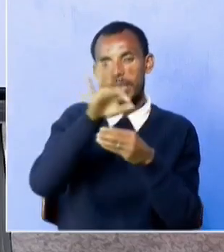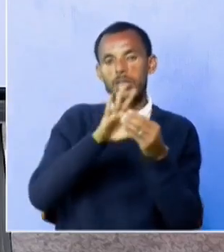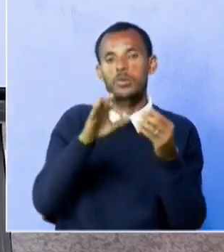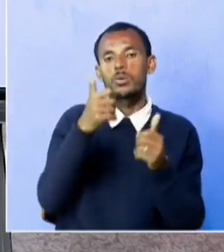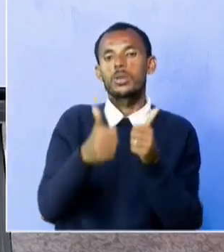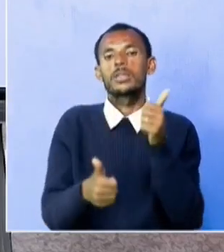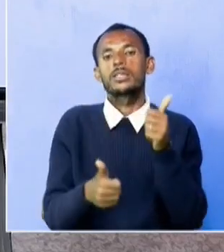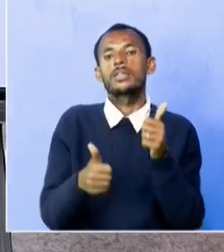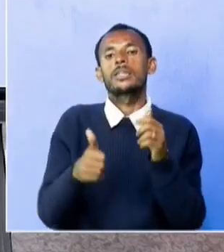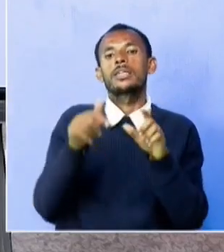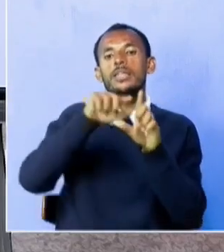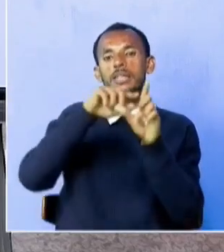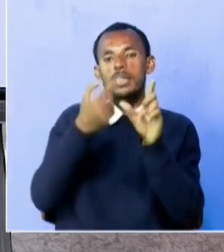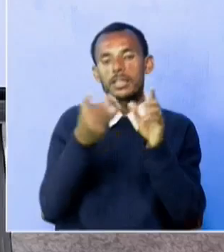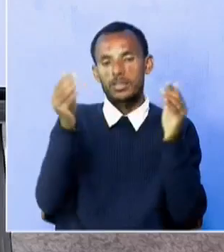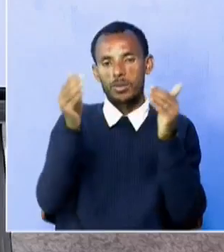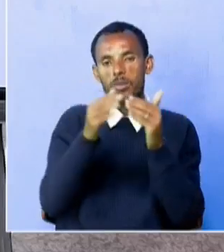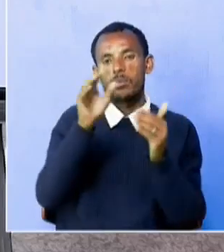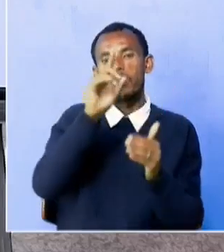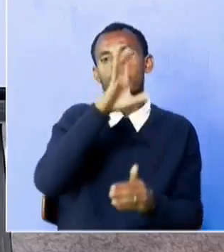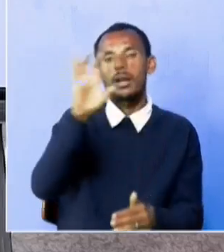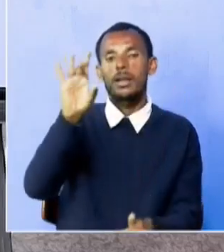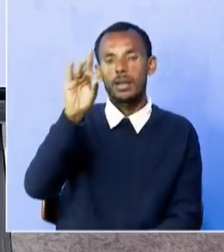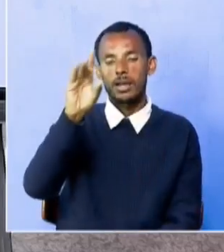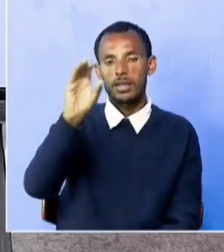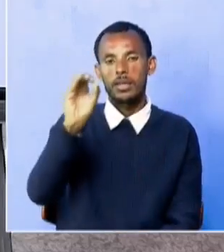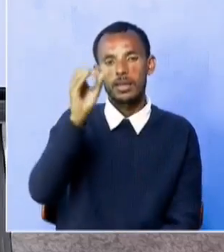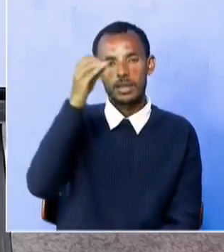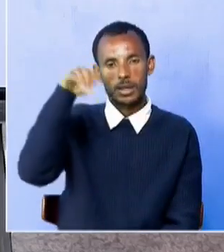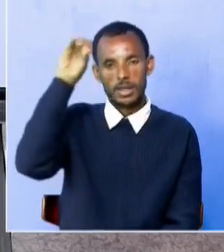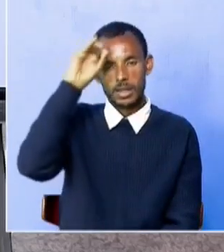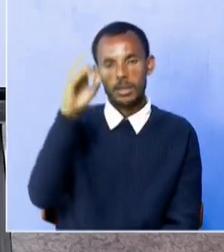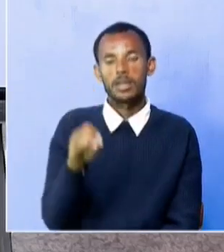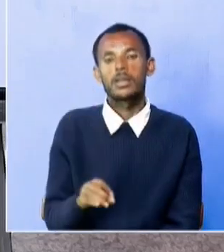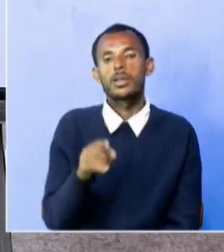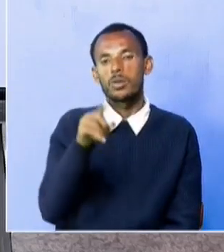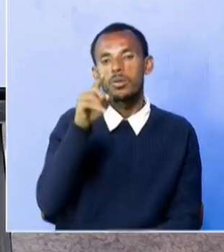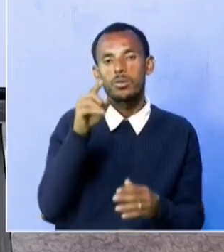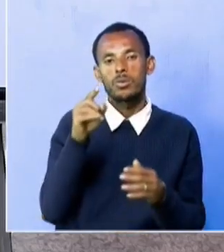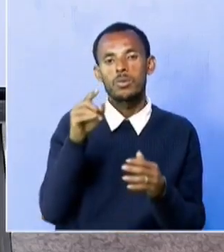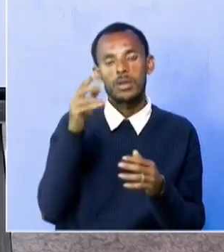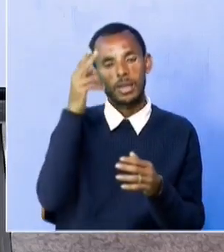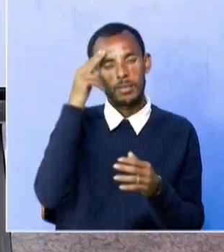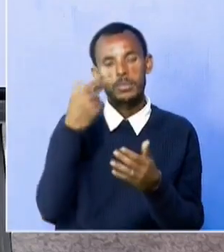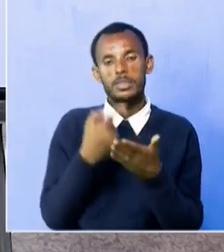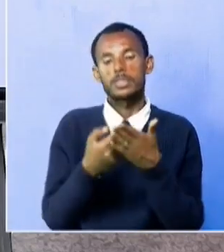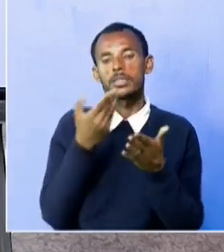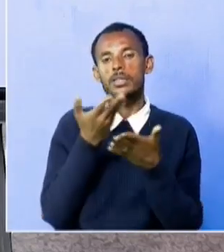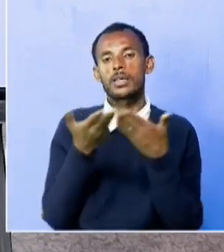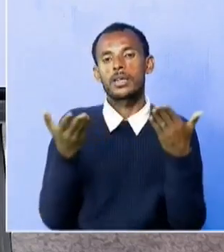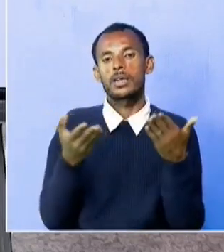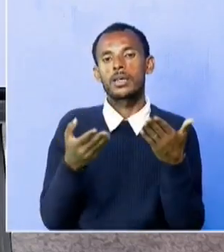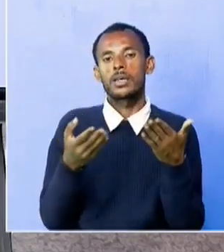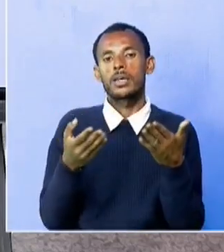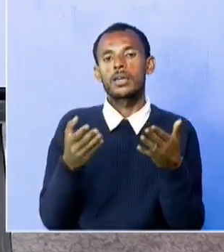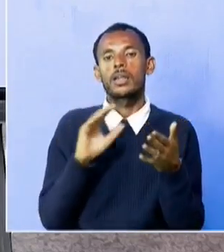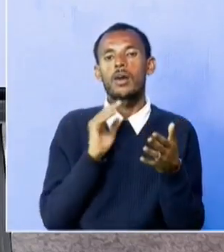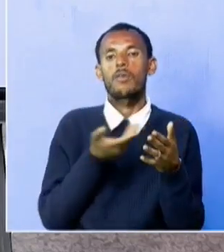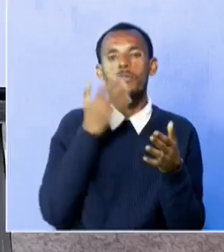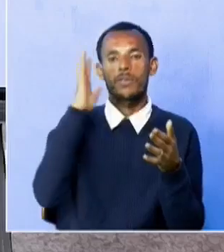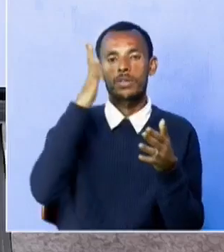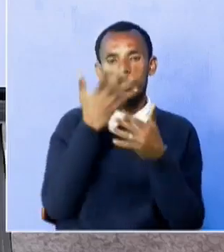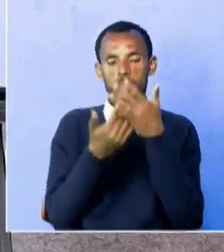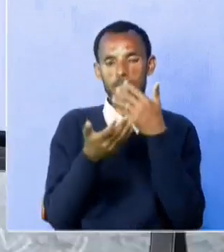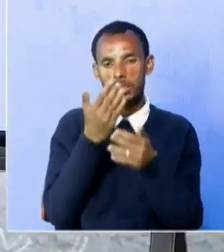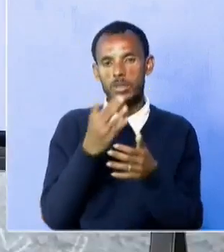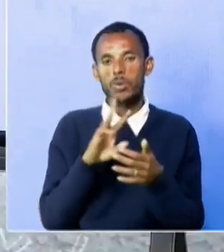is 180 degrees, right? So you need to keep this thing, because in our future discussion,